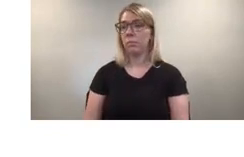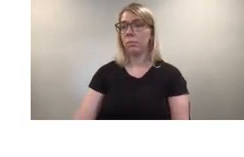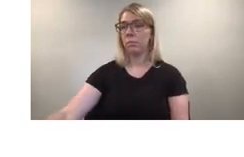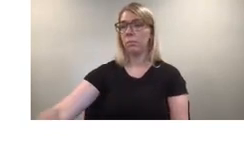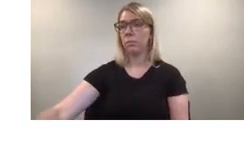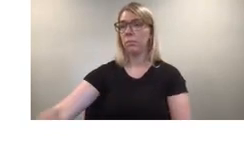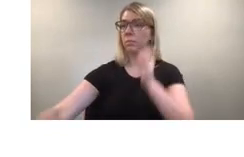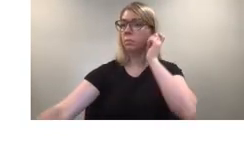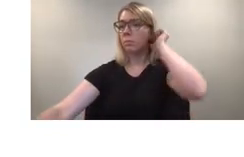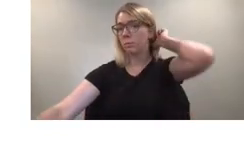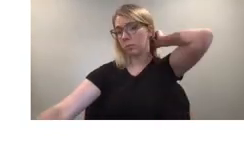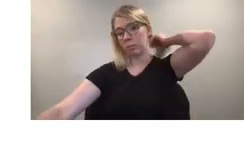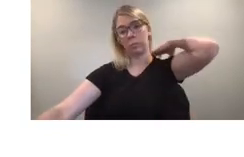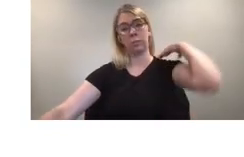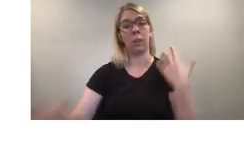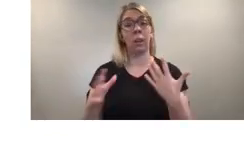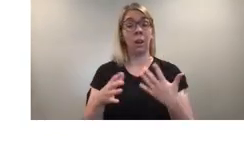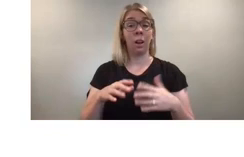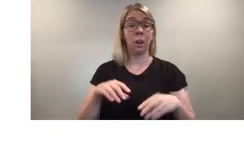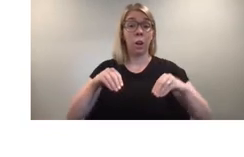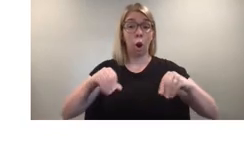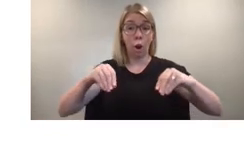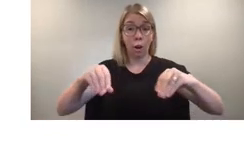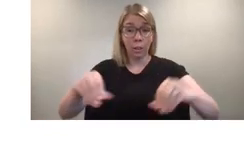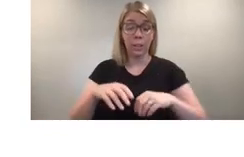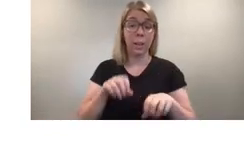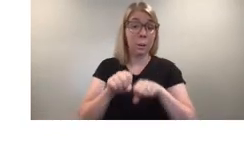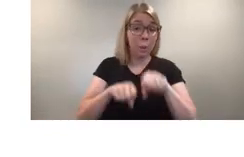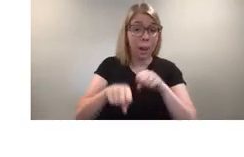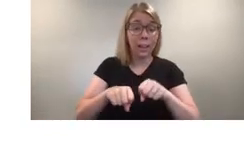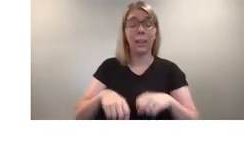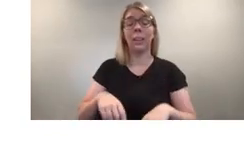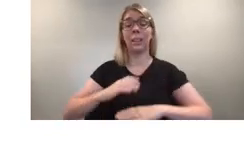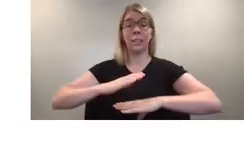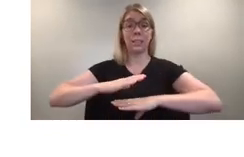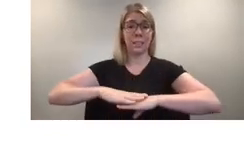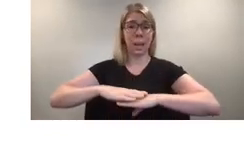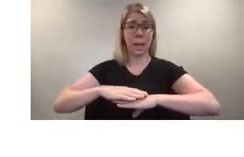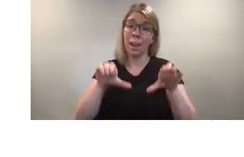Gardening, biking, tabletop gaming. Oh, those are some really fun activities.